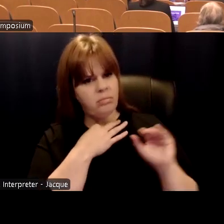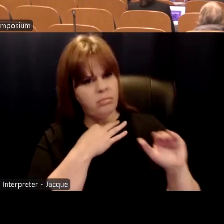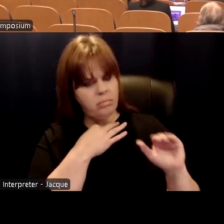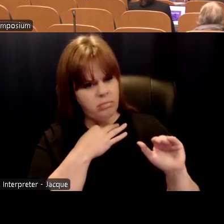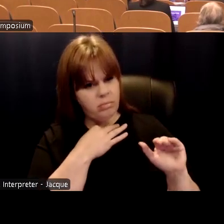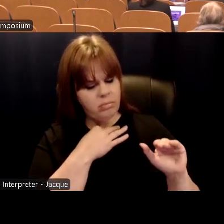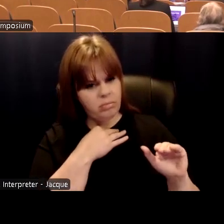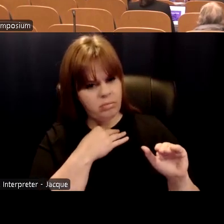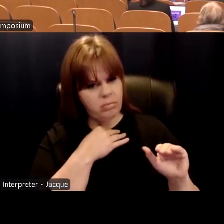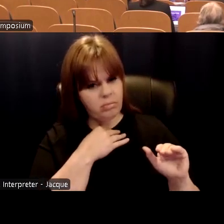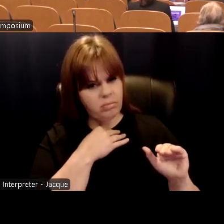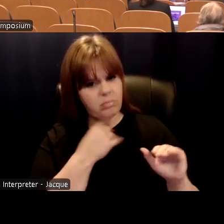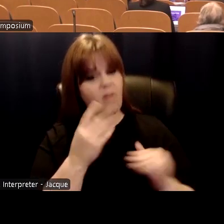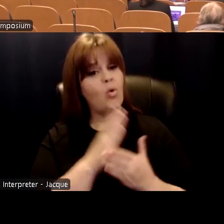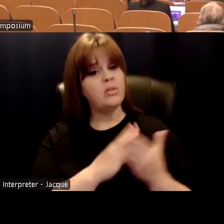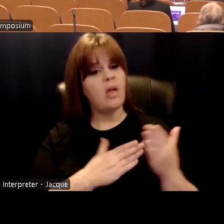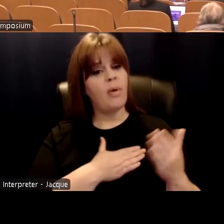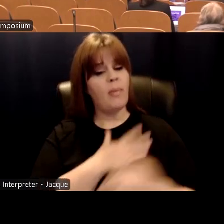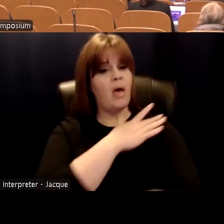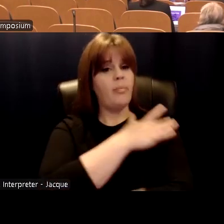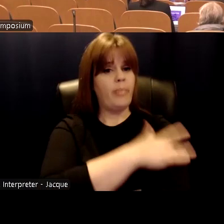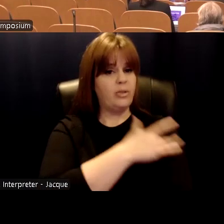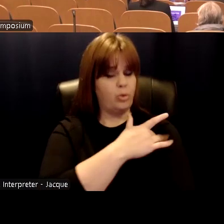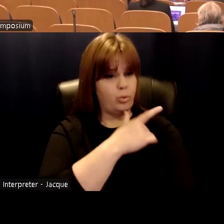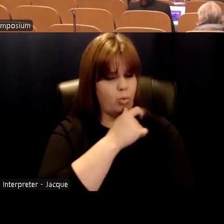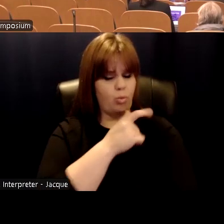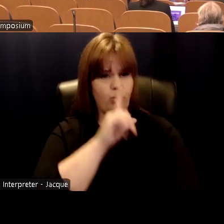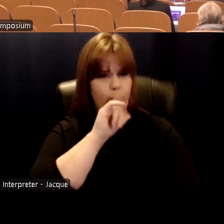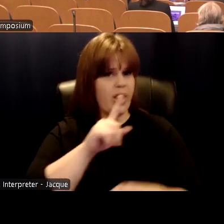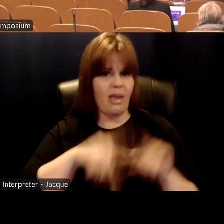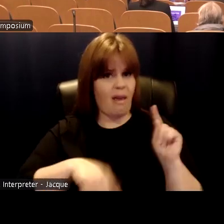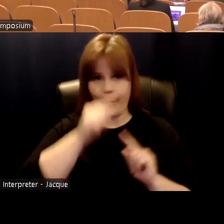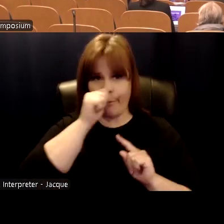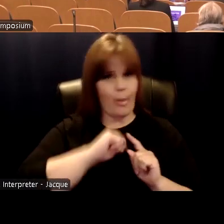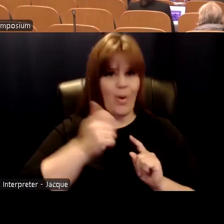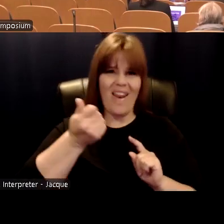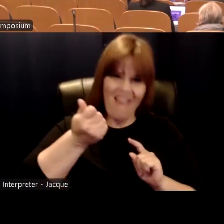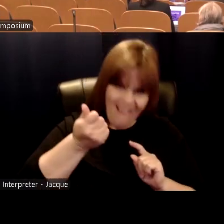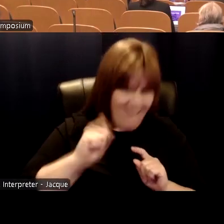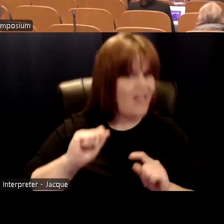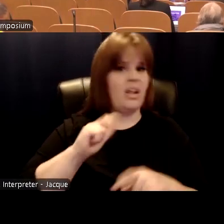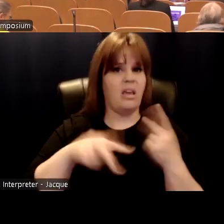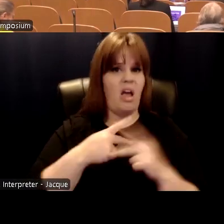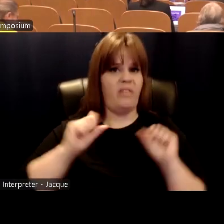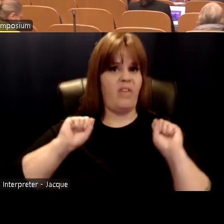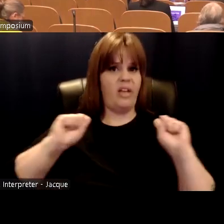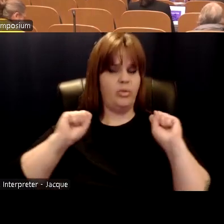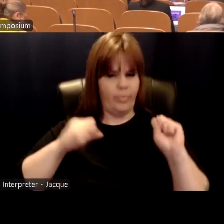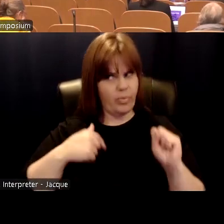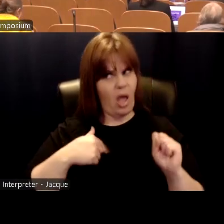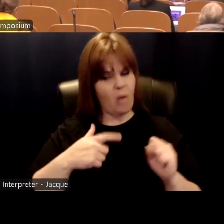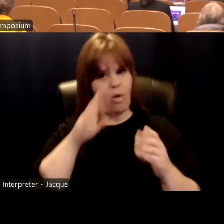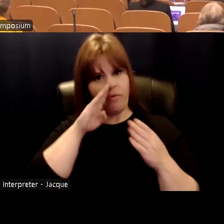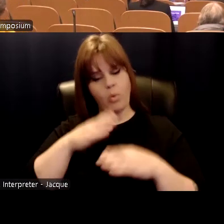For some of my patients who really just can't tolerate any sort of exercise, I sometimes focus on breath training.